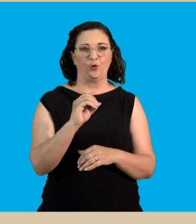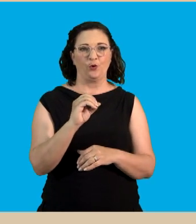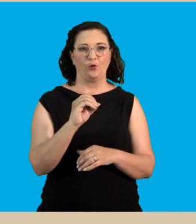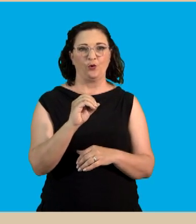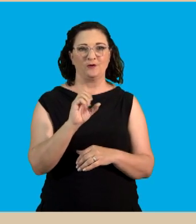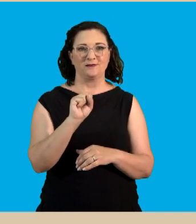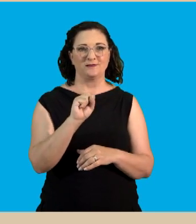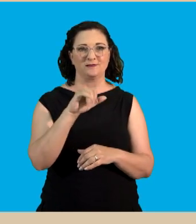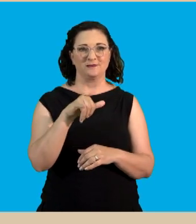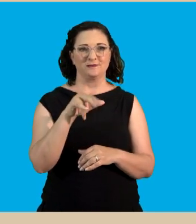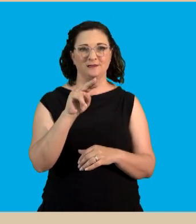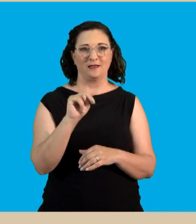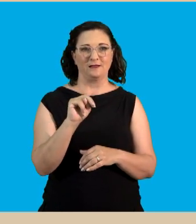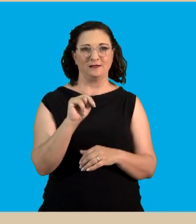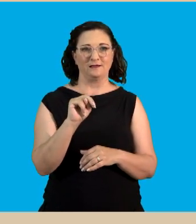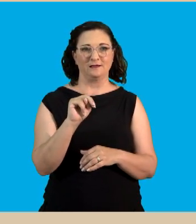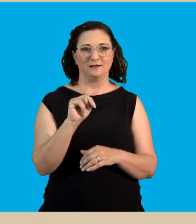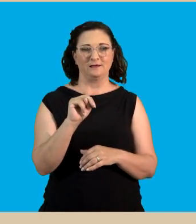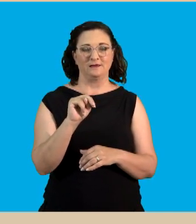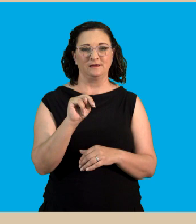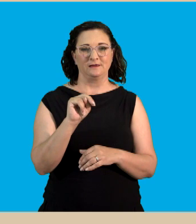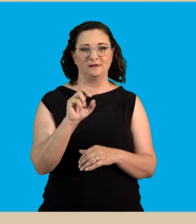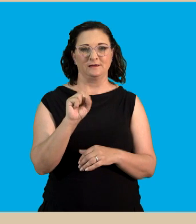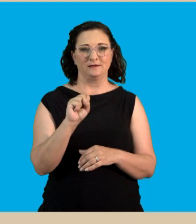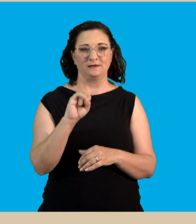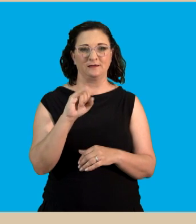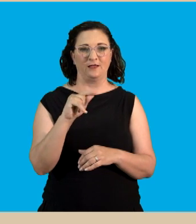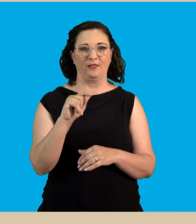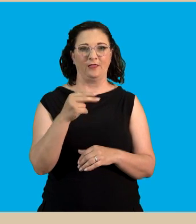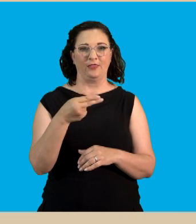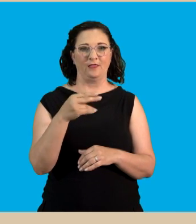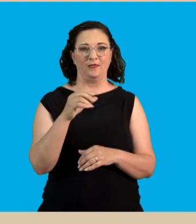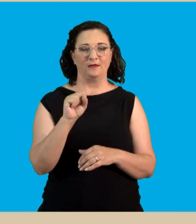carbon dioxide for photosynthesis.